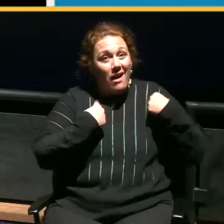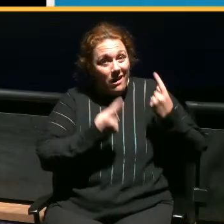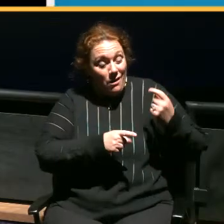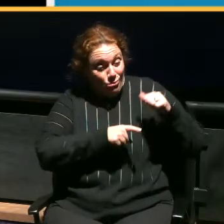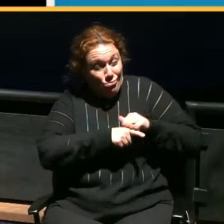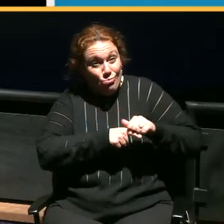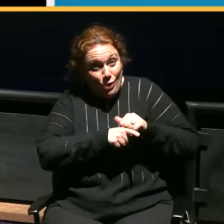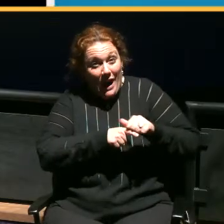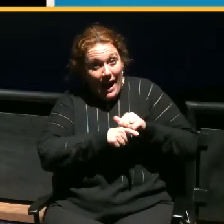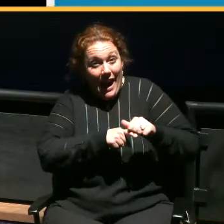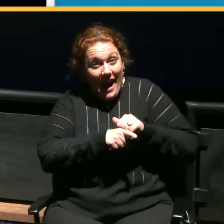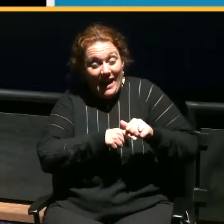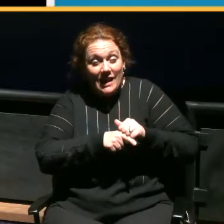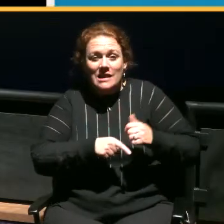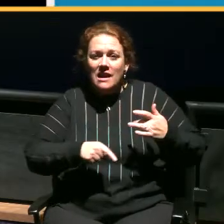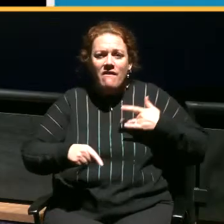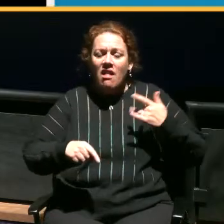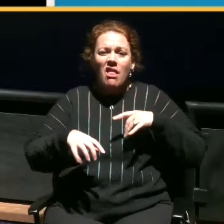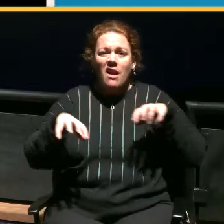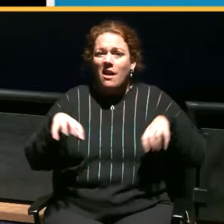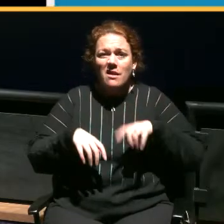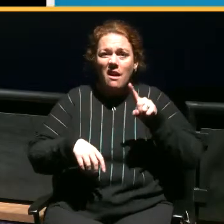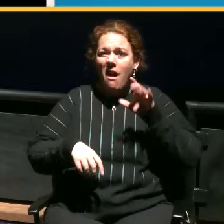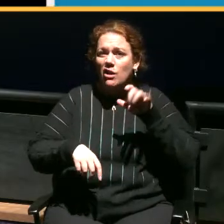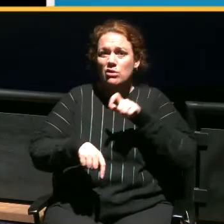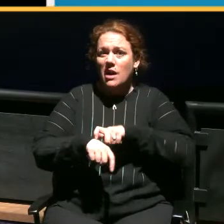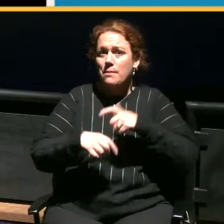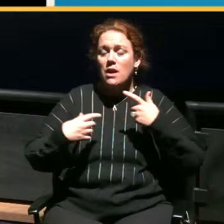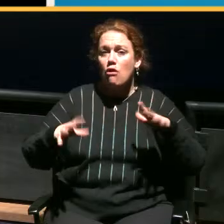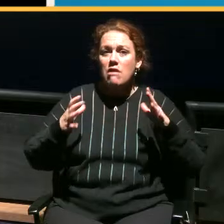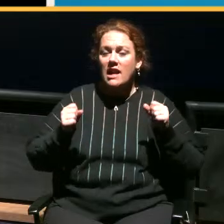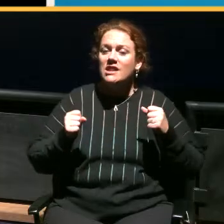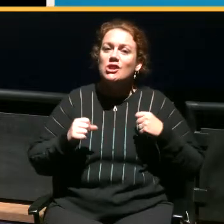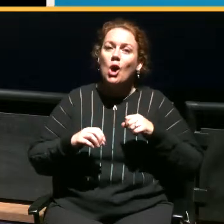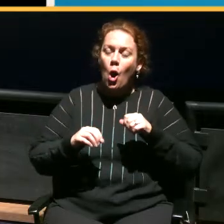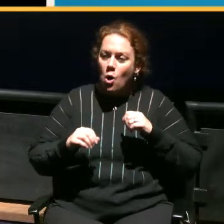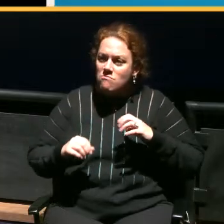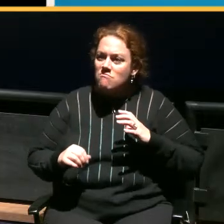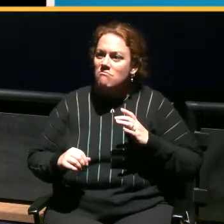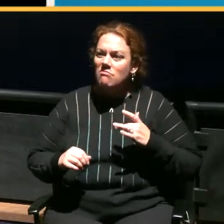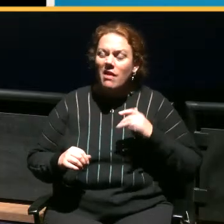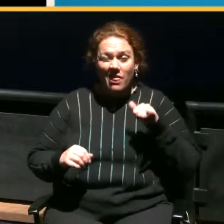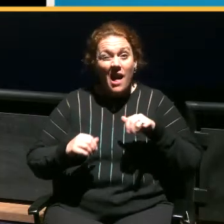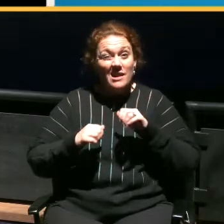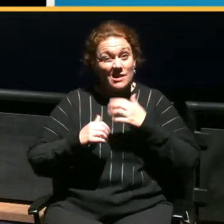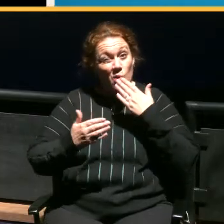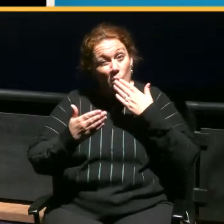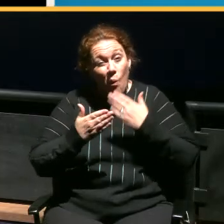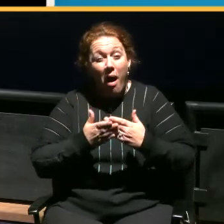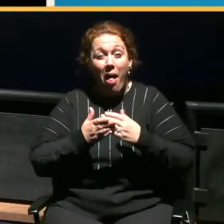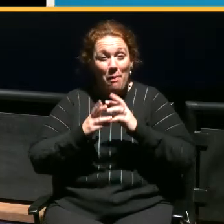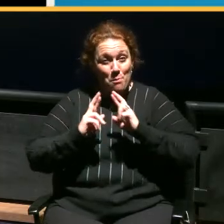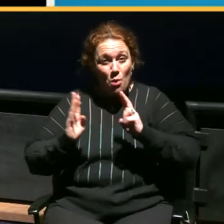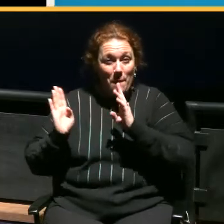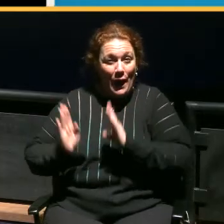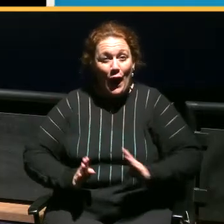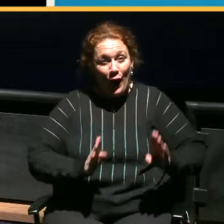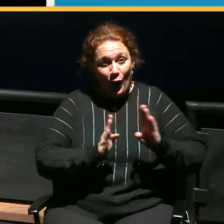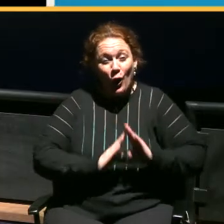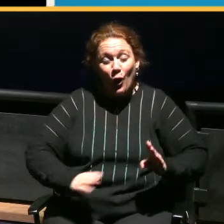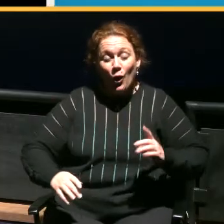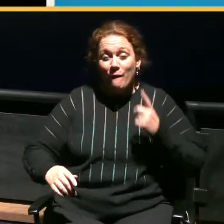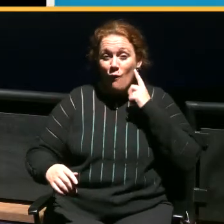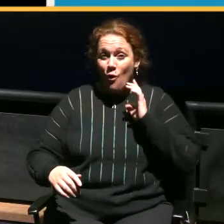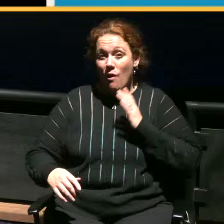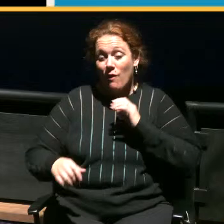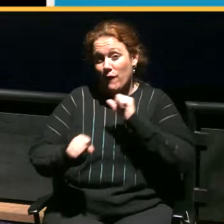That's how well prepared we were, how our training team and our facilities, how well prepared we were to do the work that we were going to